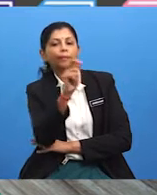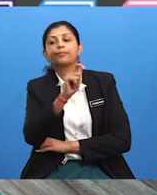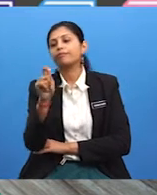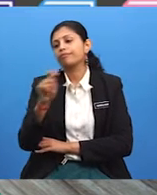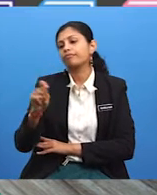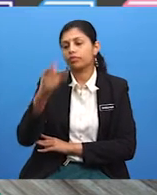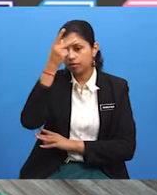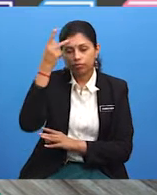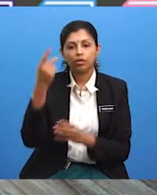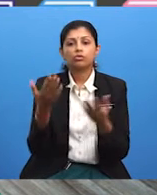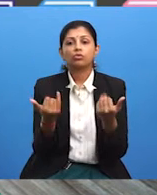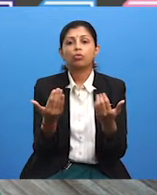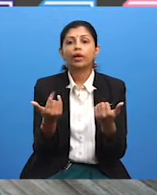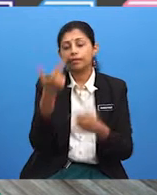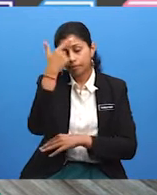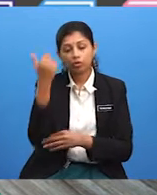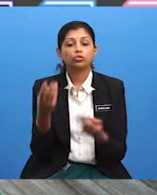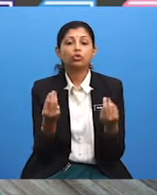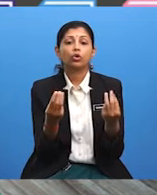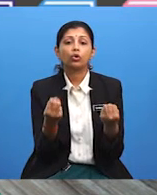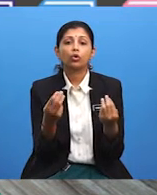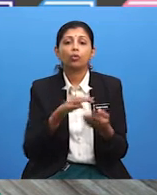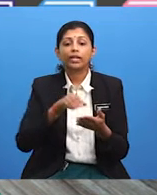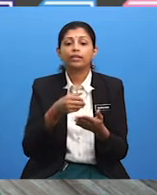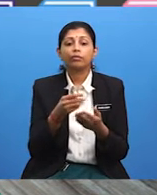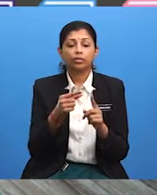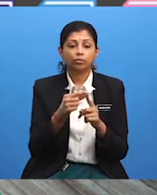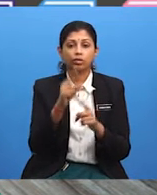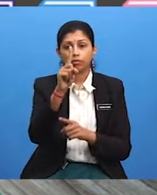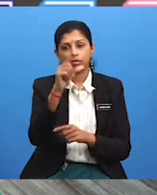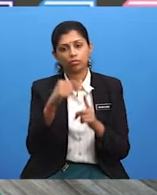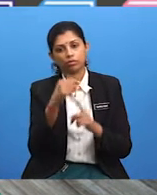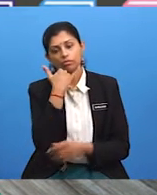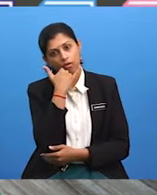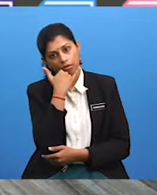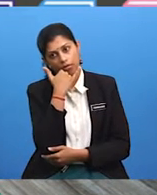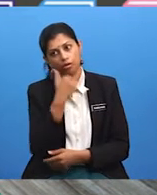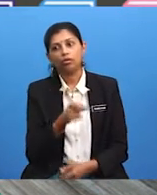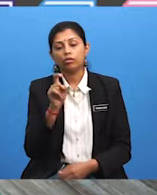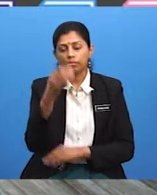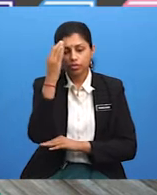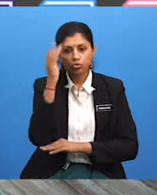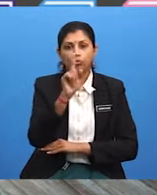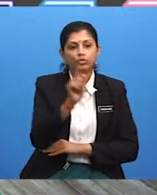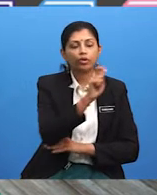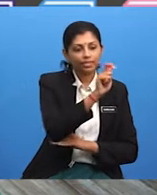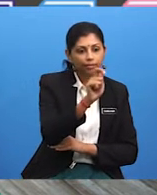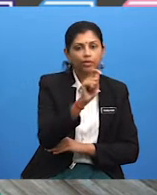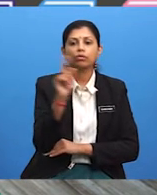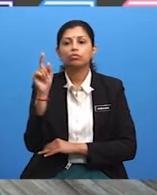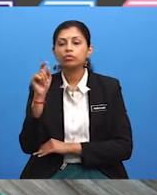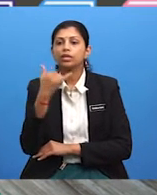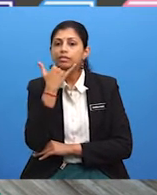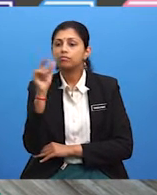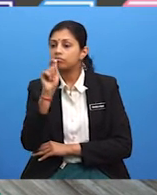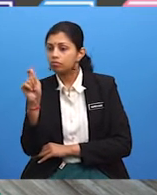words and assume they would be considered as one word. If you think the examiner will